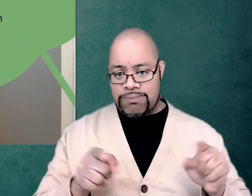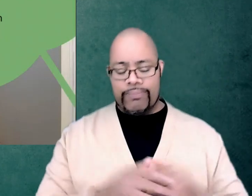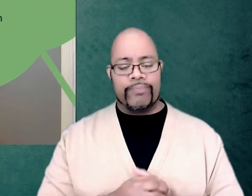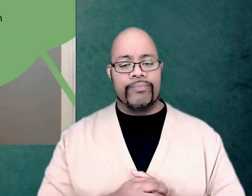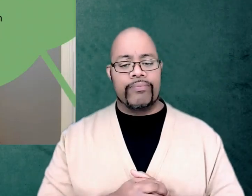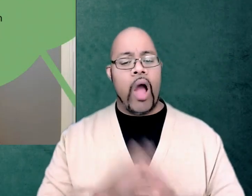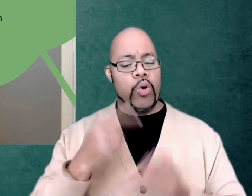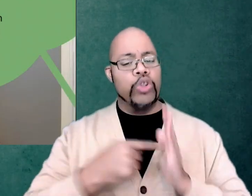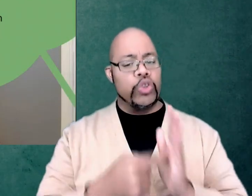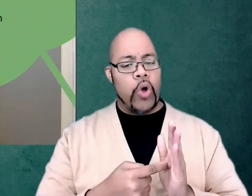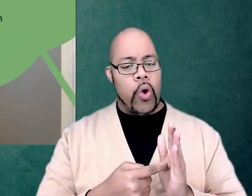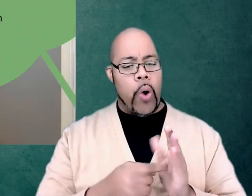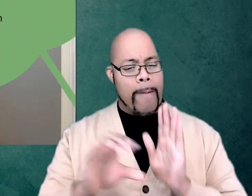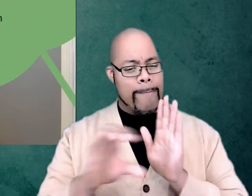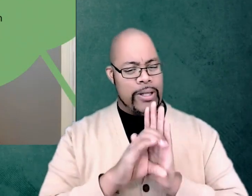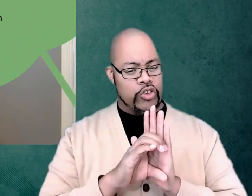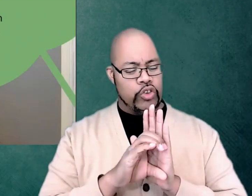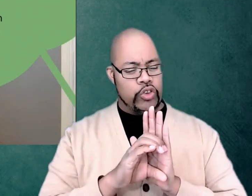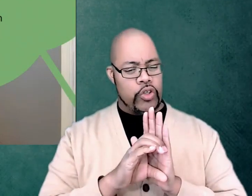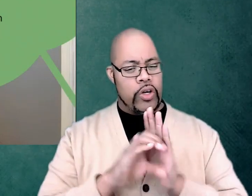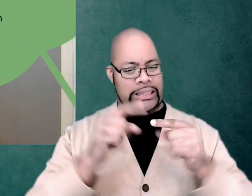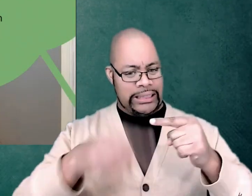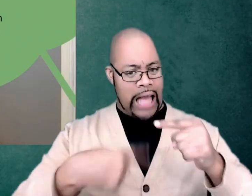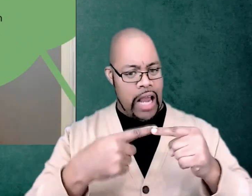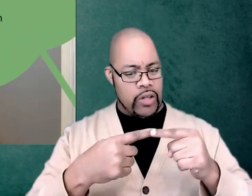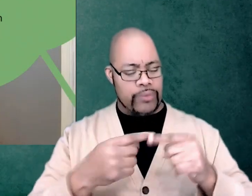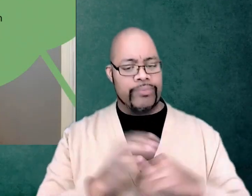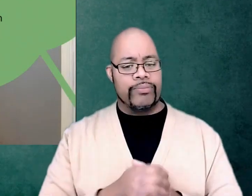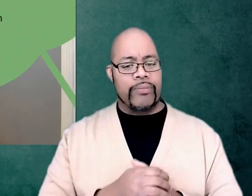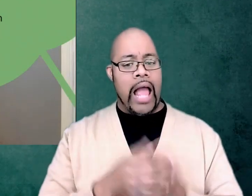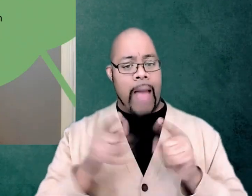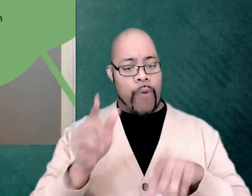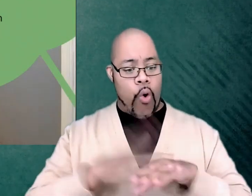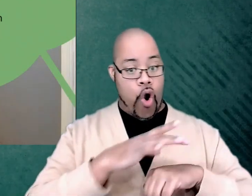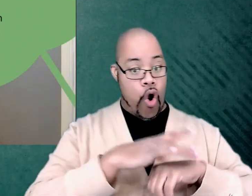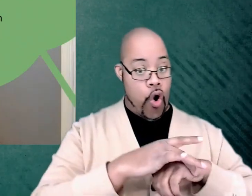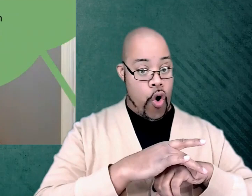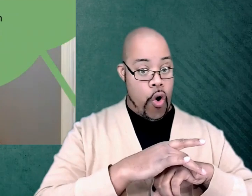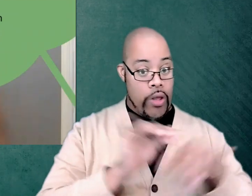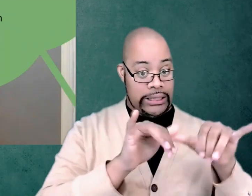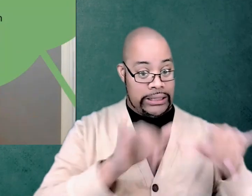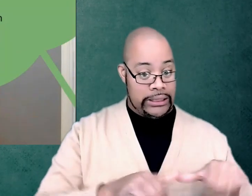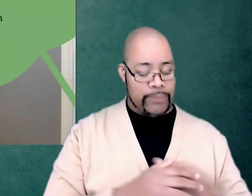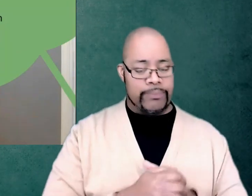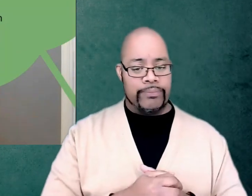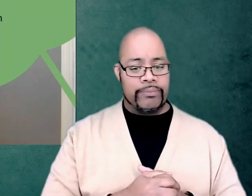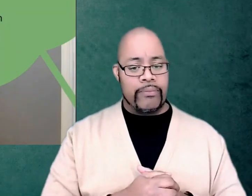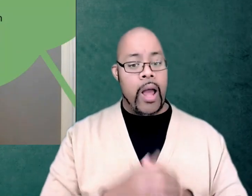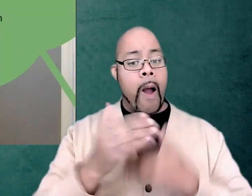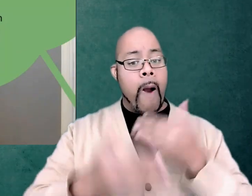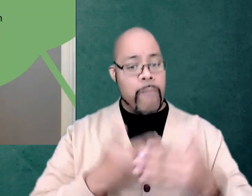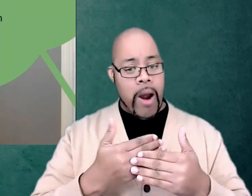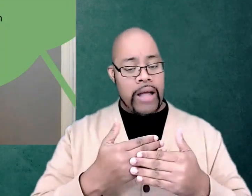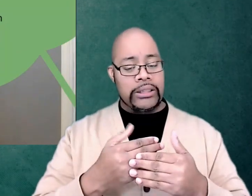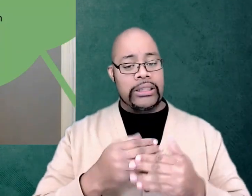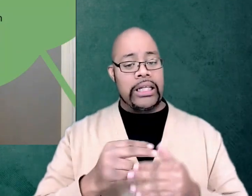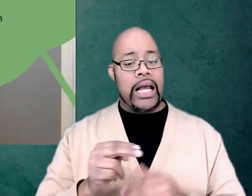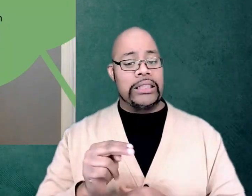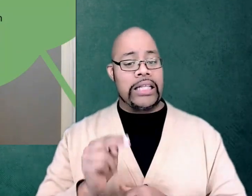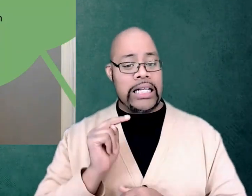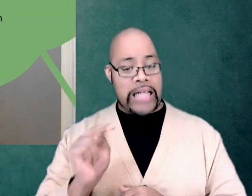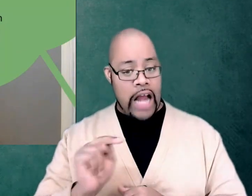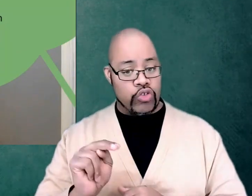And I'm going to show you guys a picture of the nitrogen cycle as it happens on terrestrial ecosystems. The process of the nitrogen